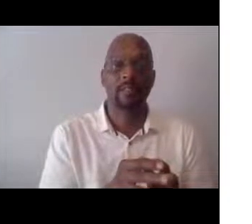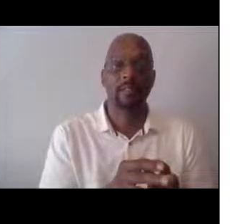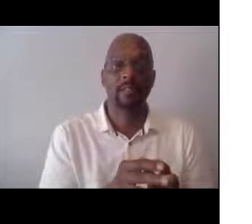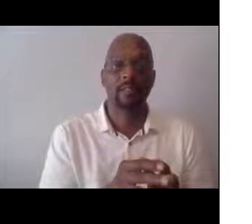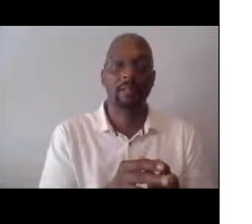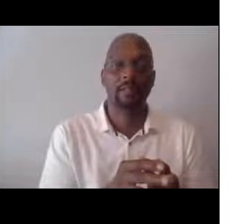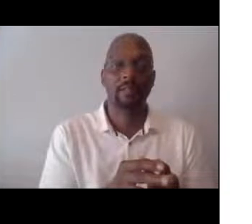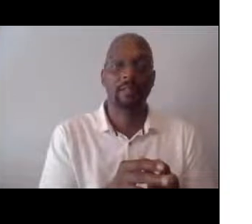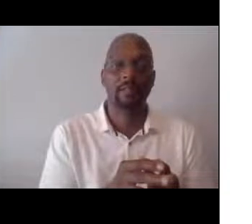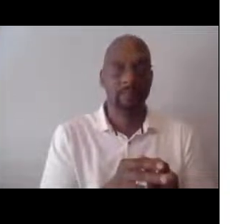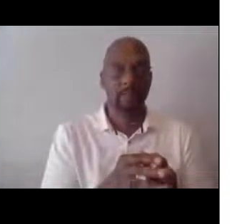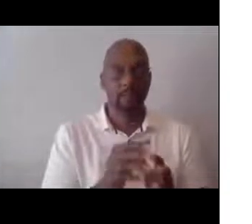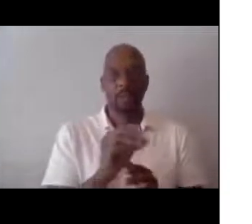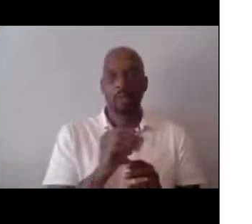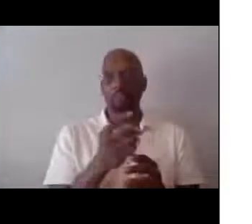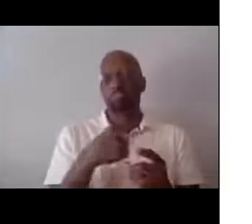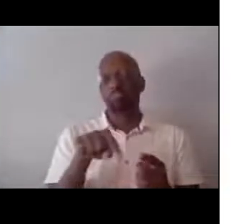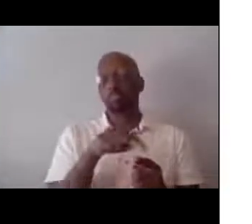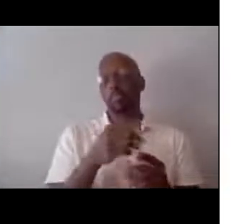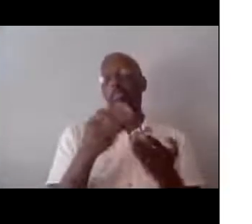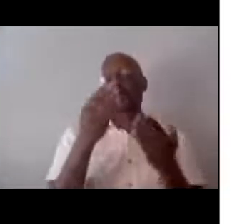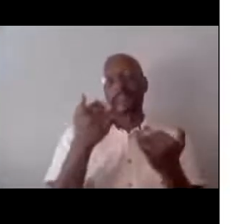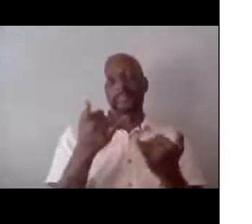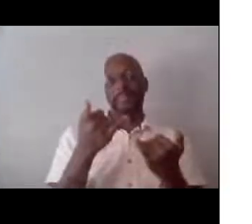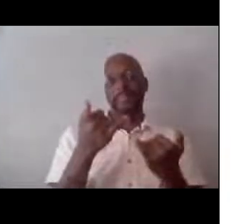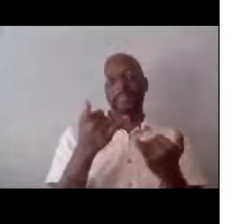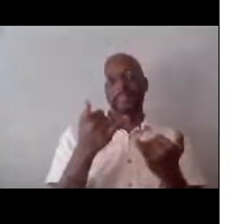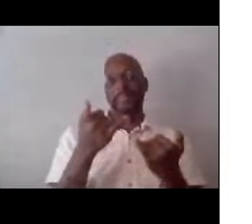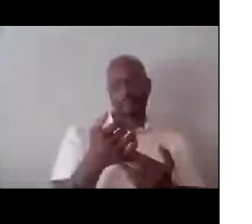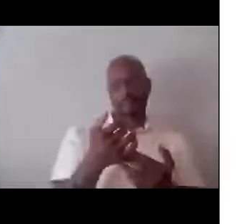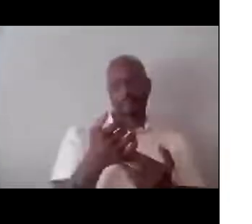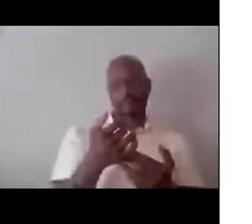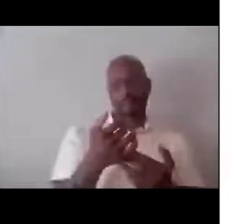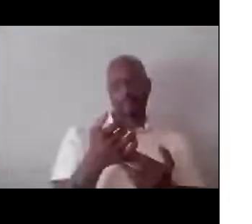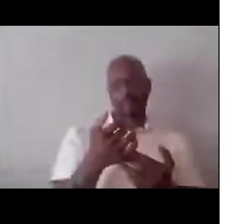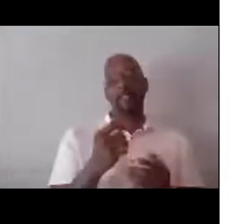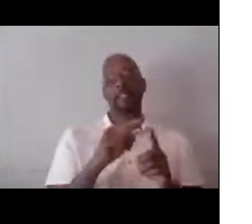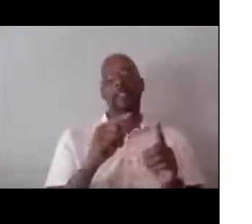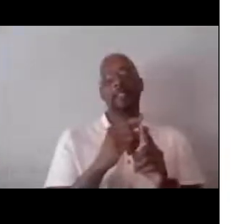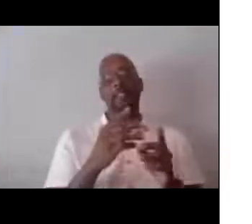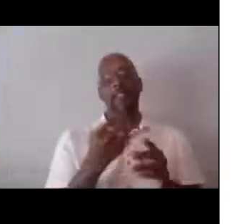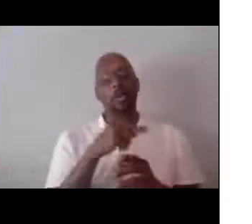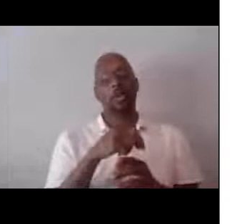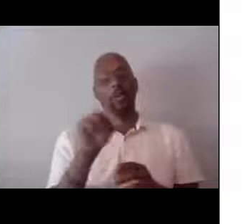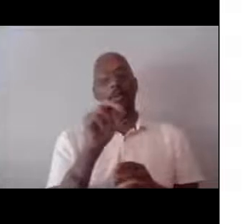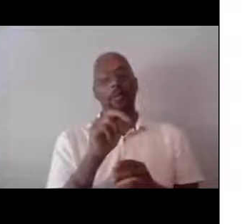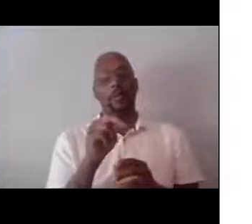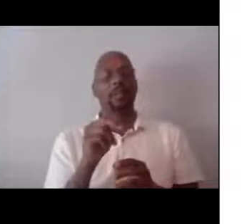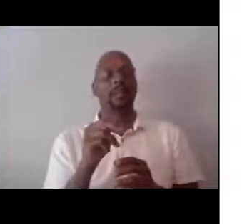So we're presenting today our Transportation Equity Advisory Committee membership proposal.